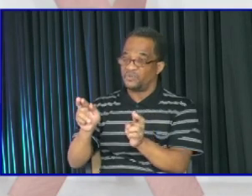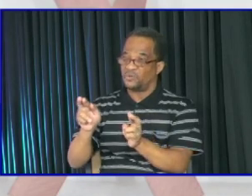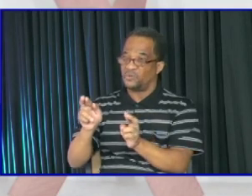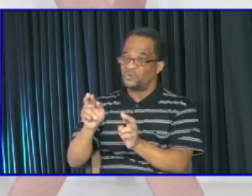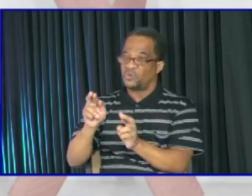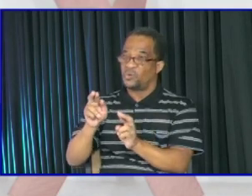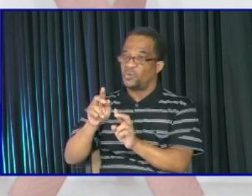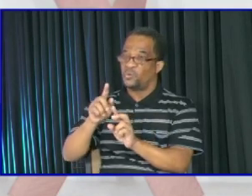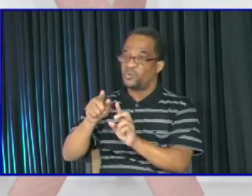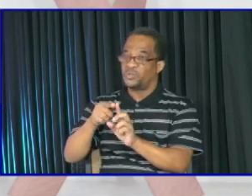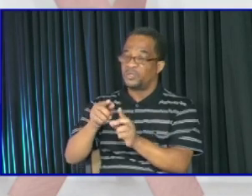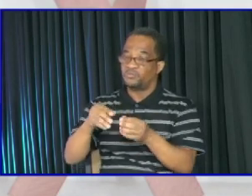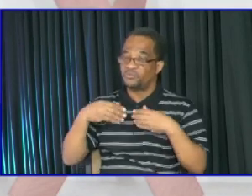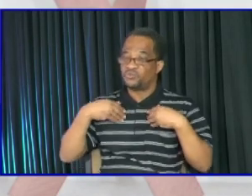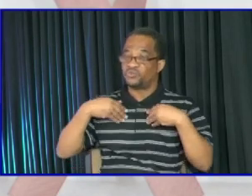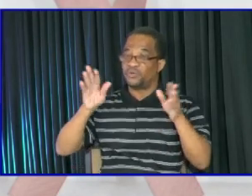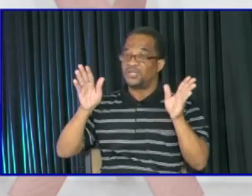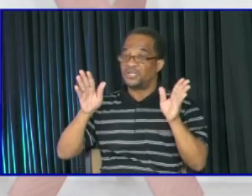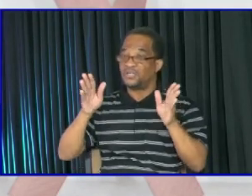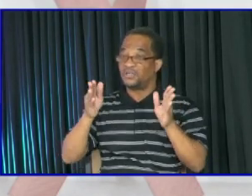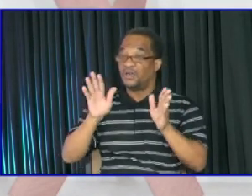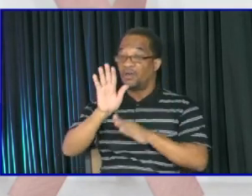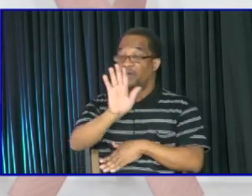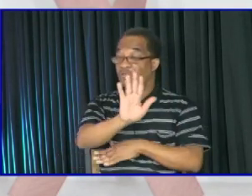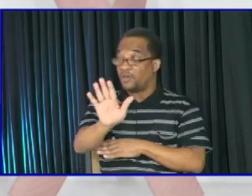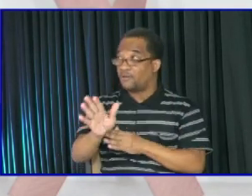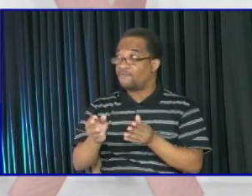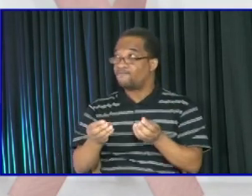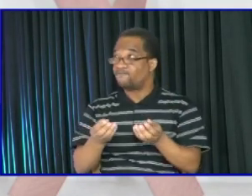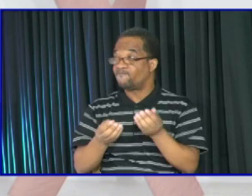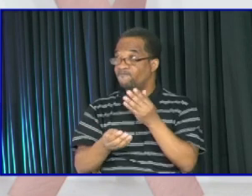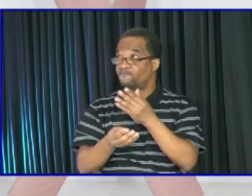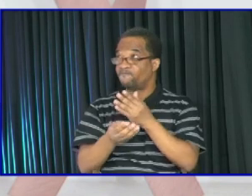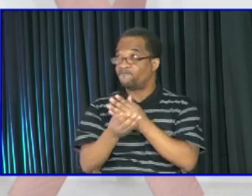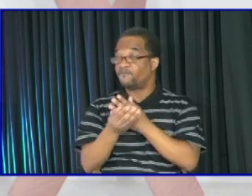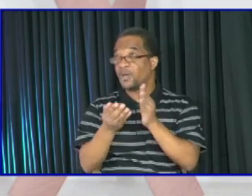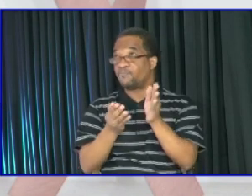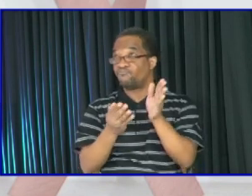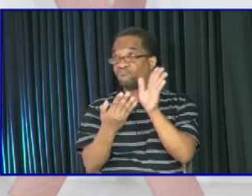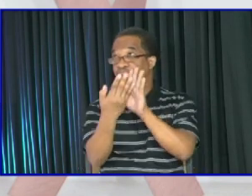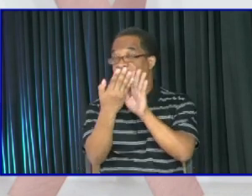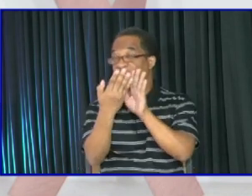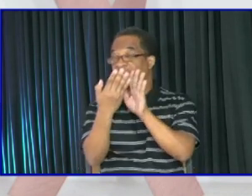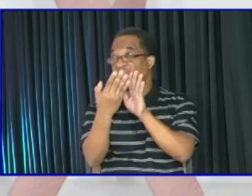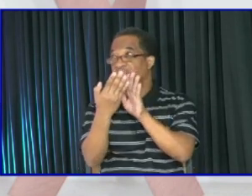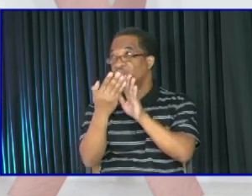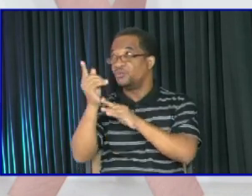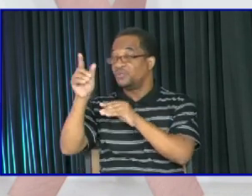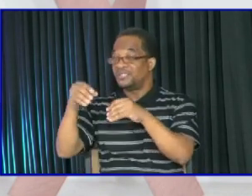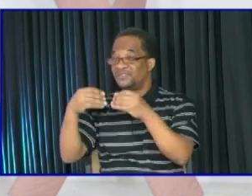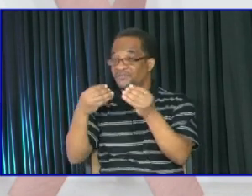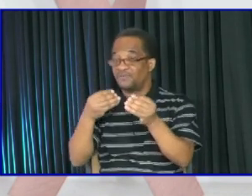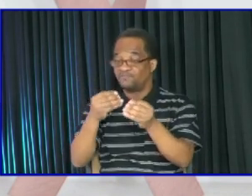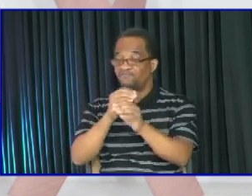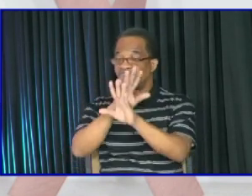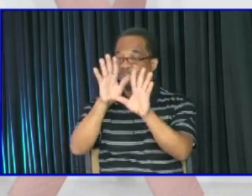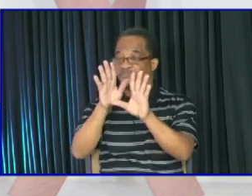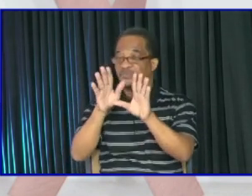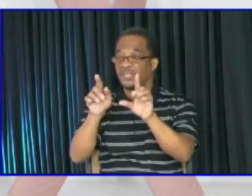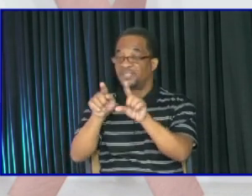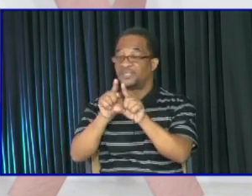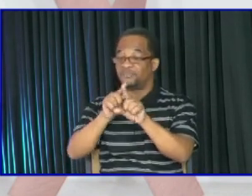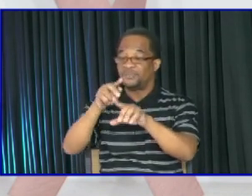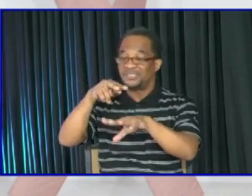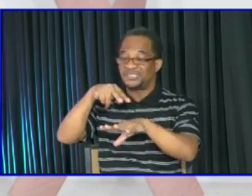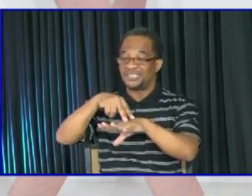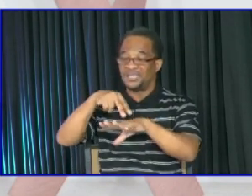brighter future. They stand on the promise tonight. They stand on Matthew